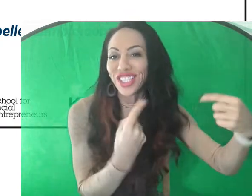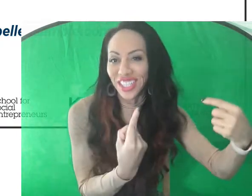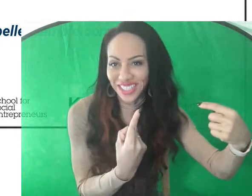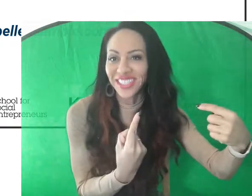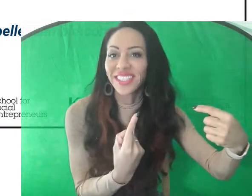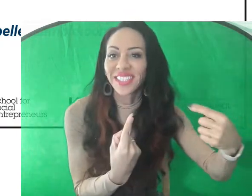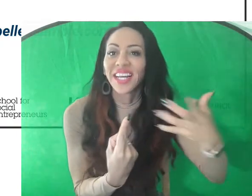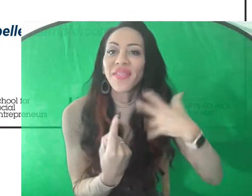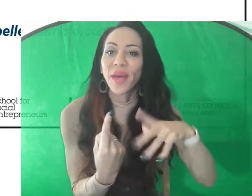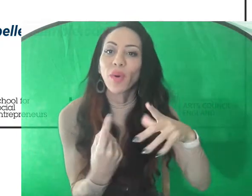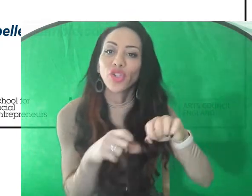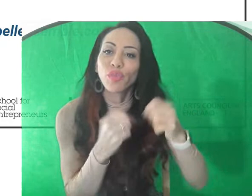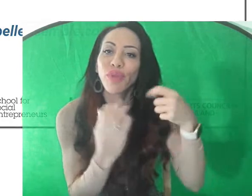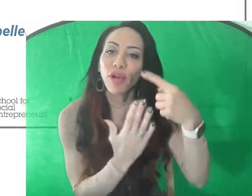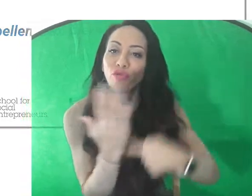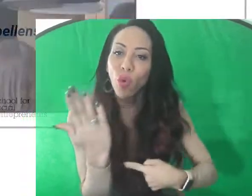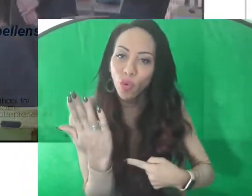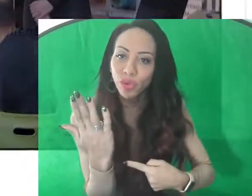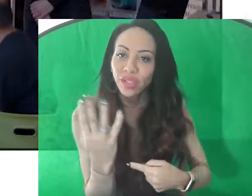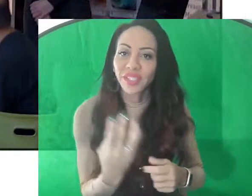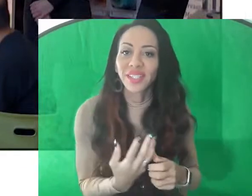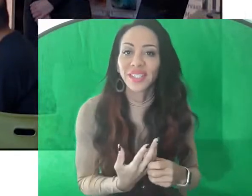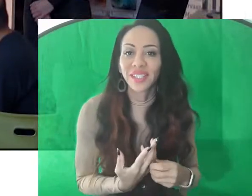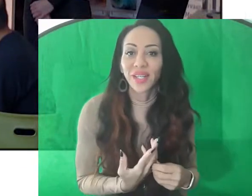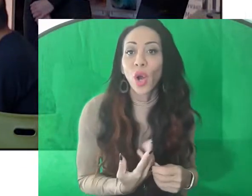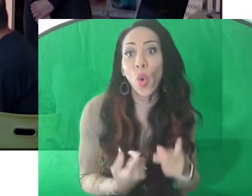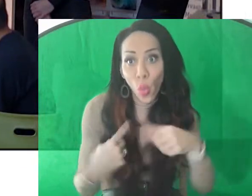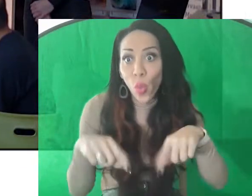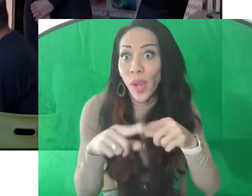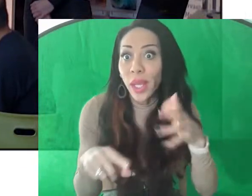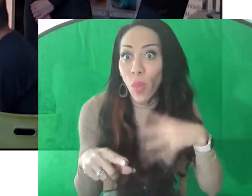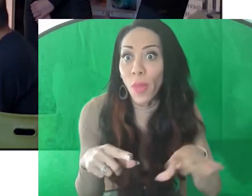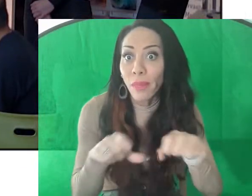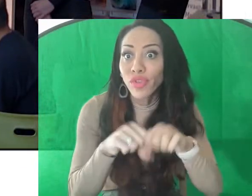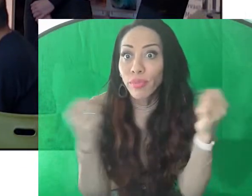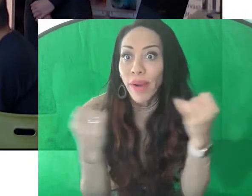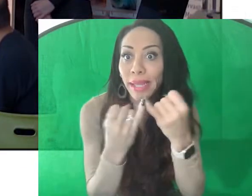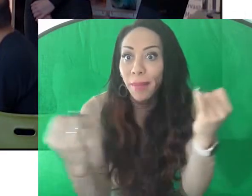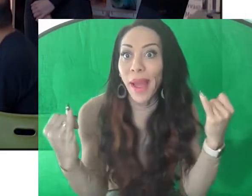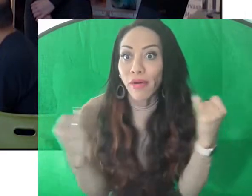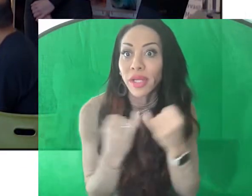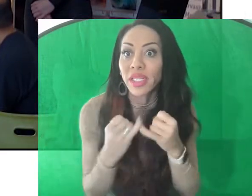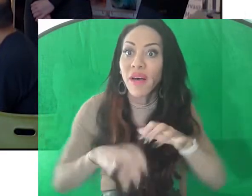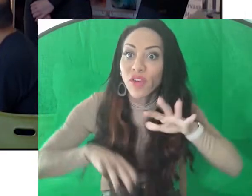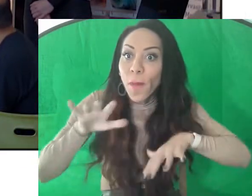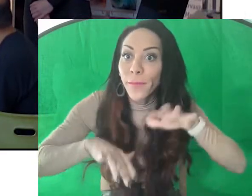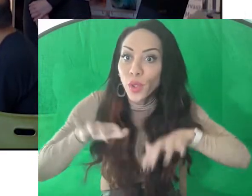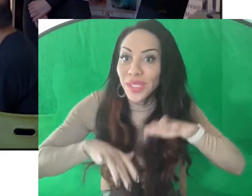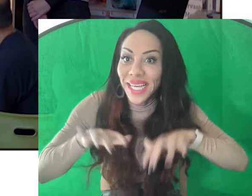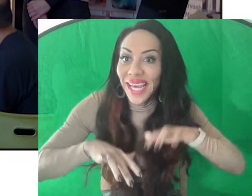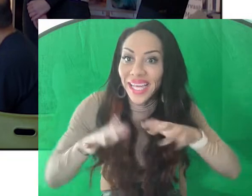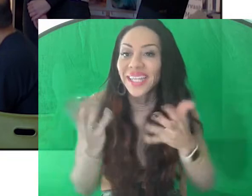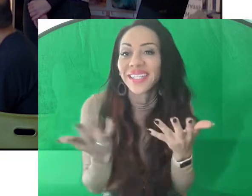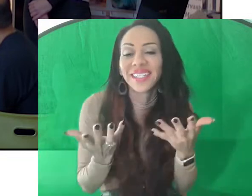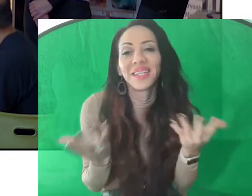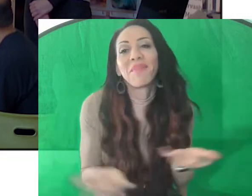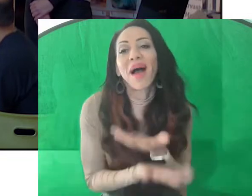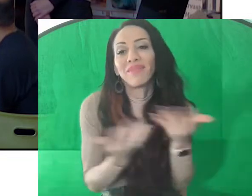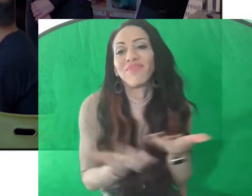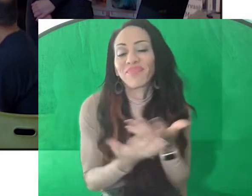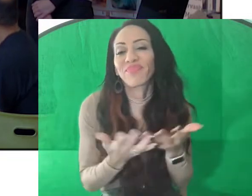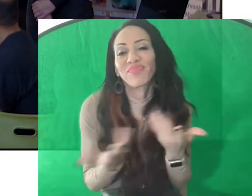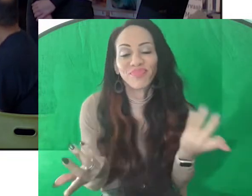against things. But it's not necessarily the right things. We want them to break the barriers around computing rather than just, I don't know, it's a really strange